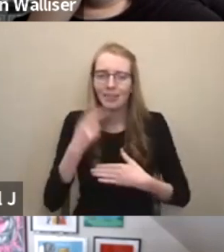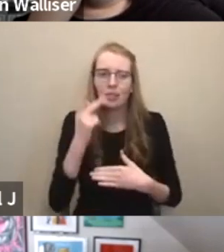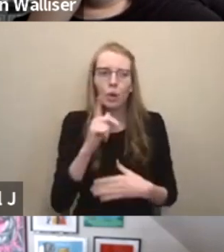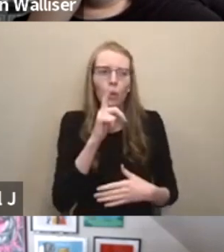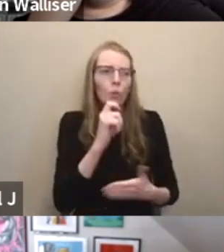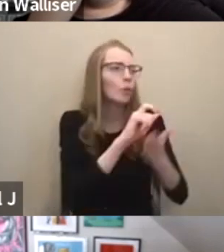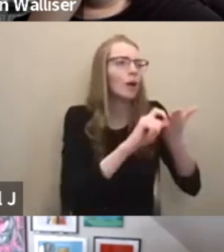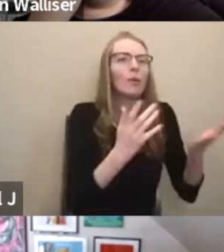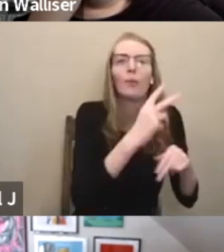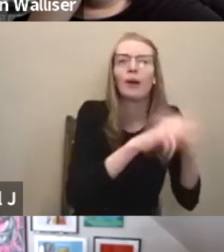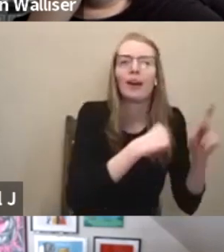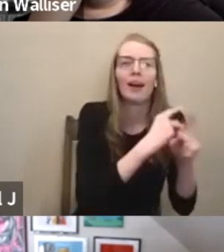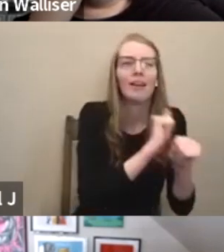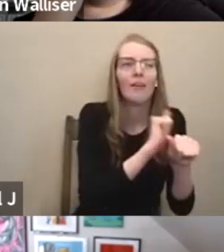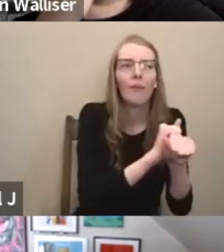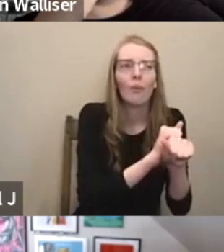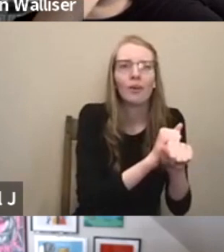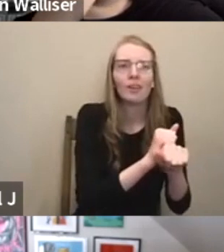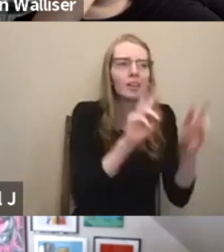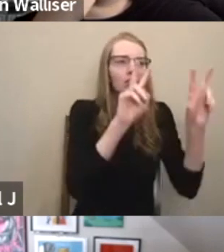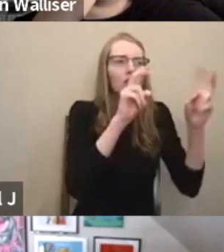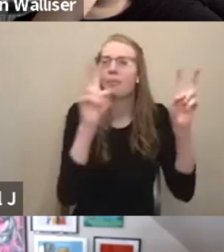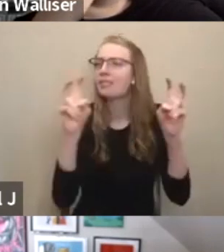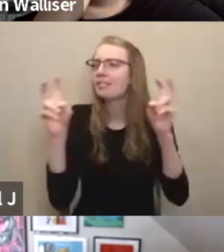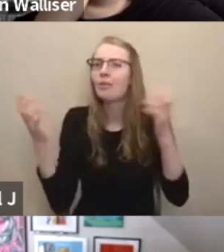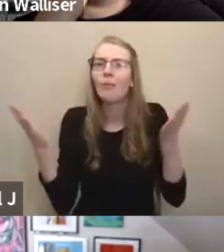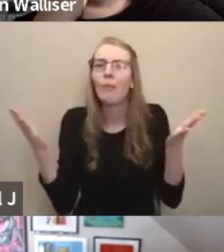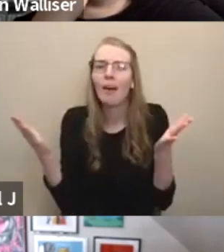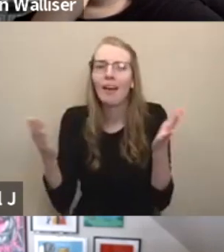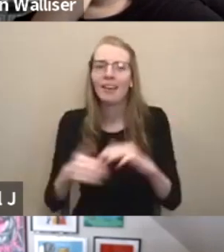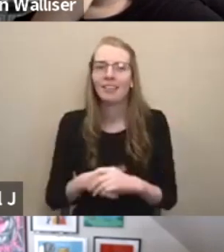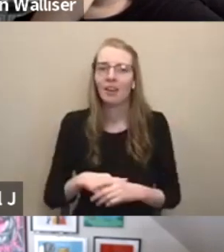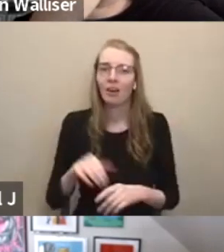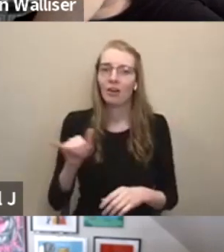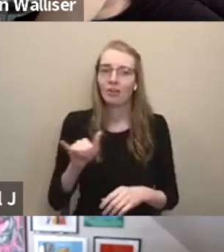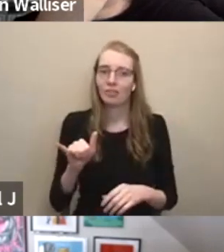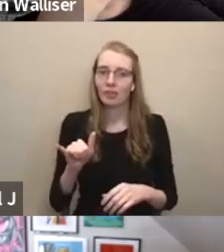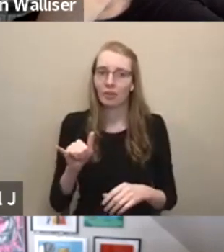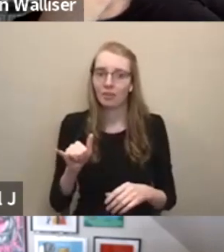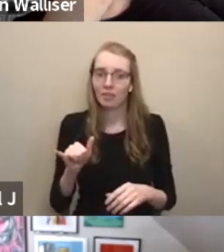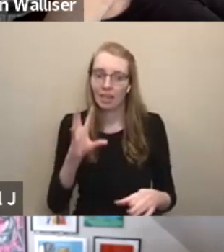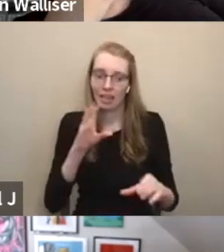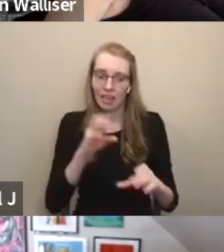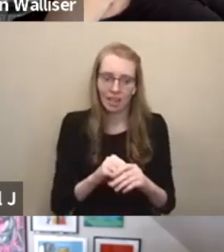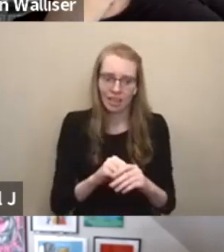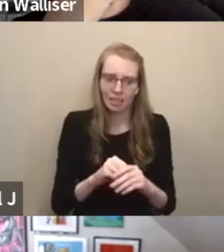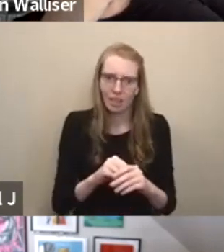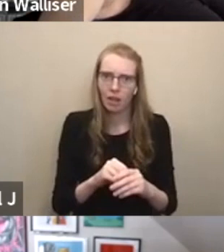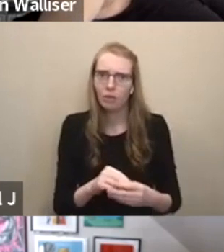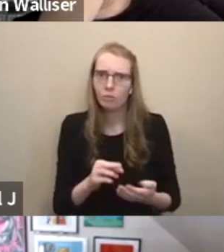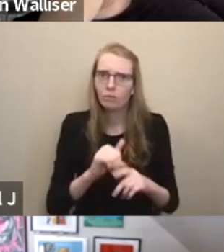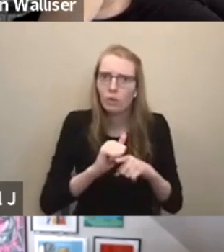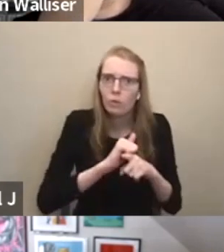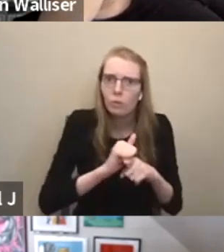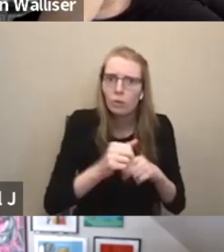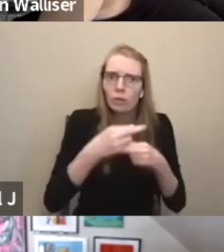But again, the process of being in a rehearsal room and getting your play produced and negotiating with actors and the directors and the